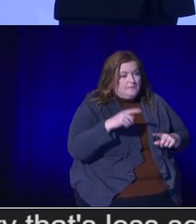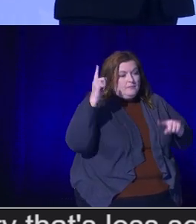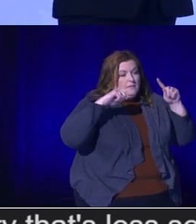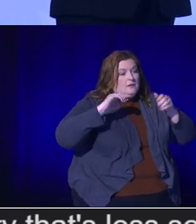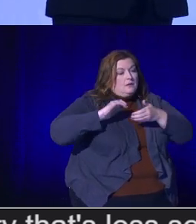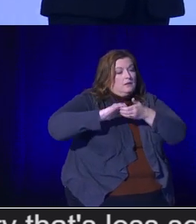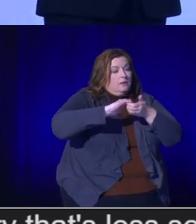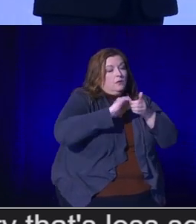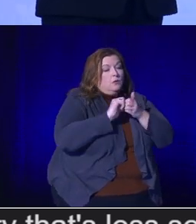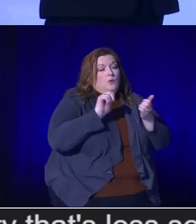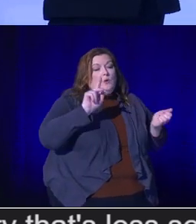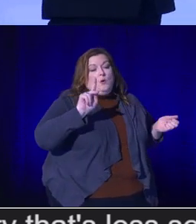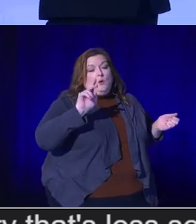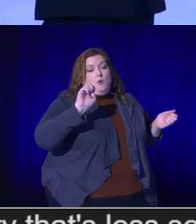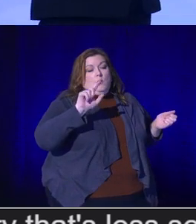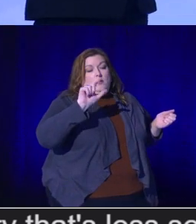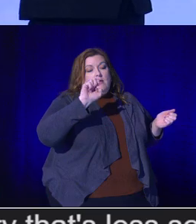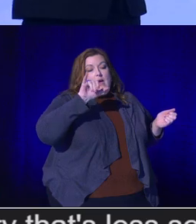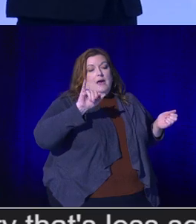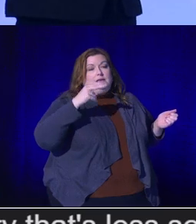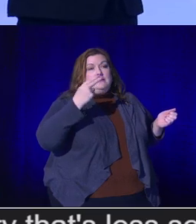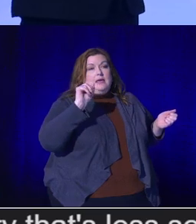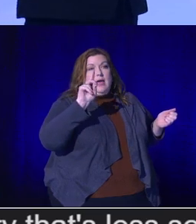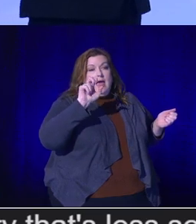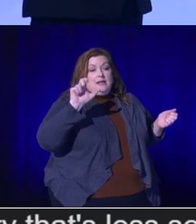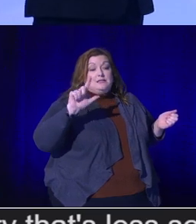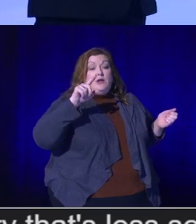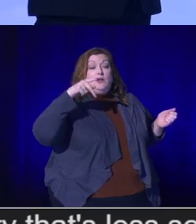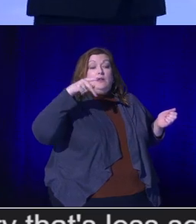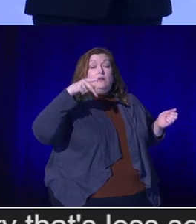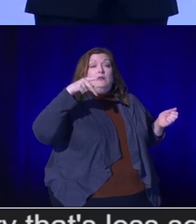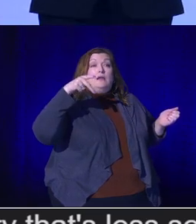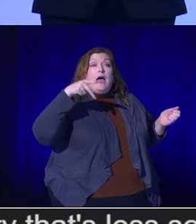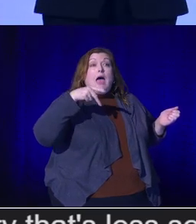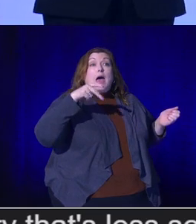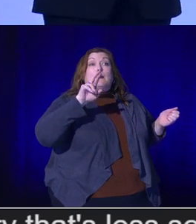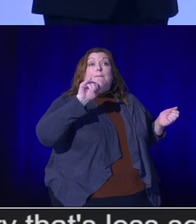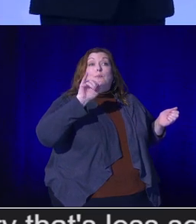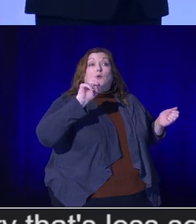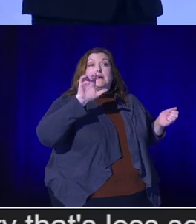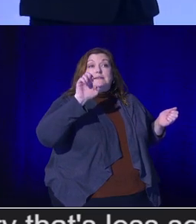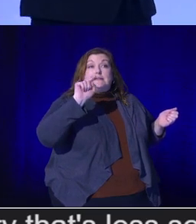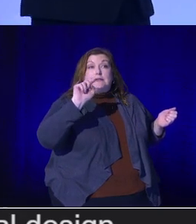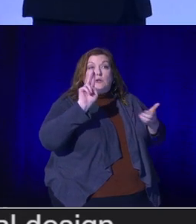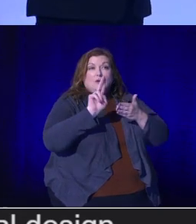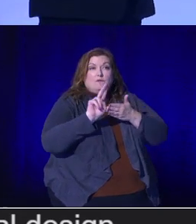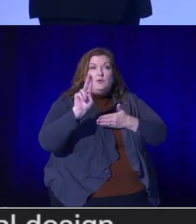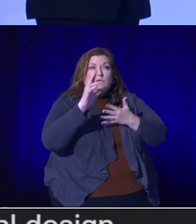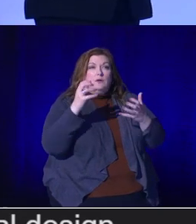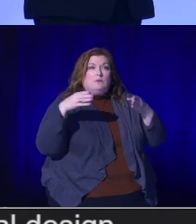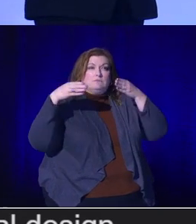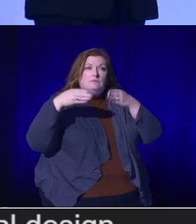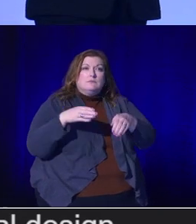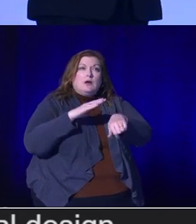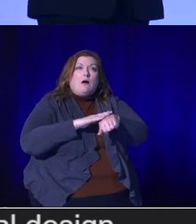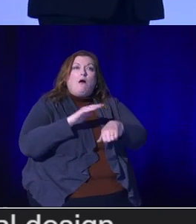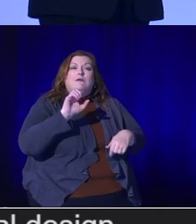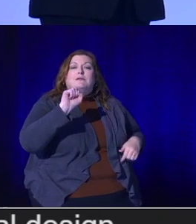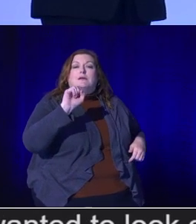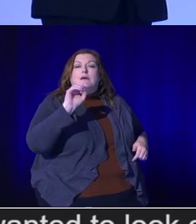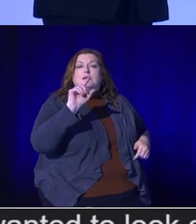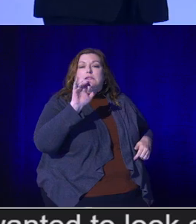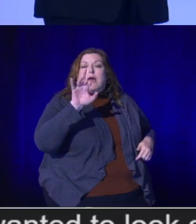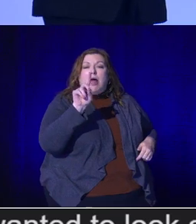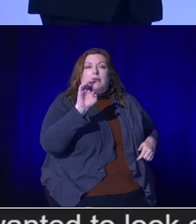Kelsey Hatzel at Princeton University, we wanted to look at solid electrolytes. So solid electrolytes are a